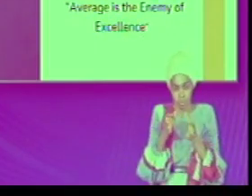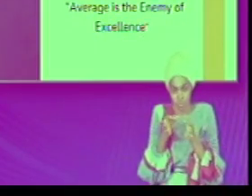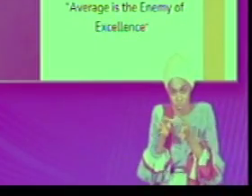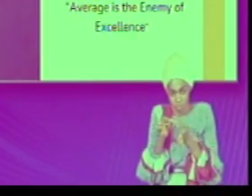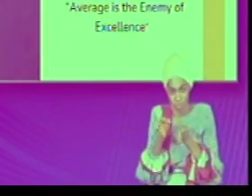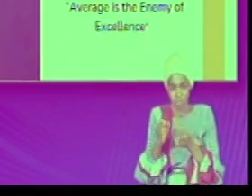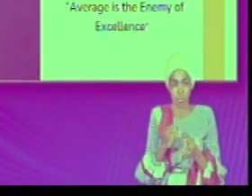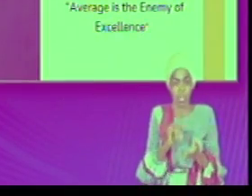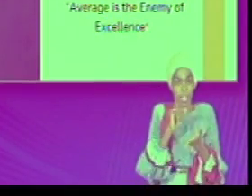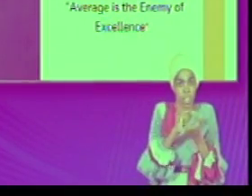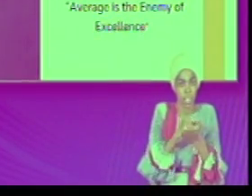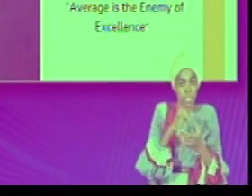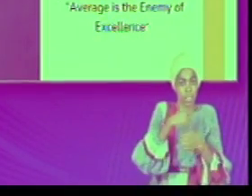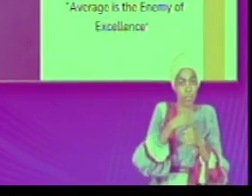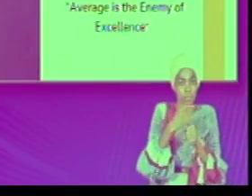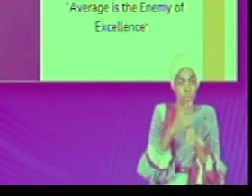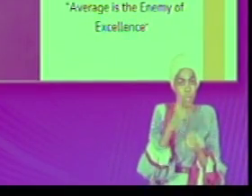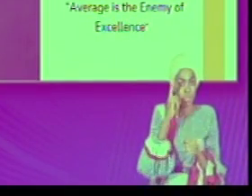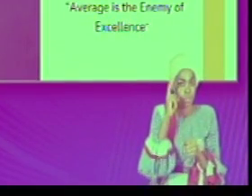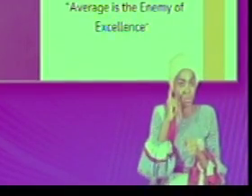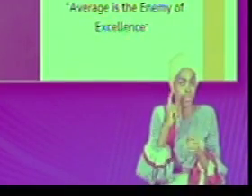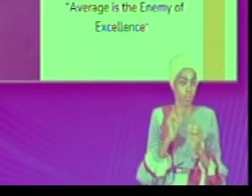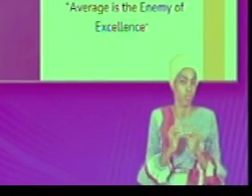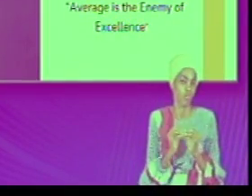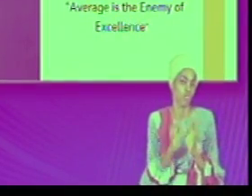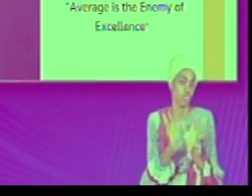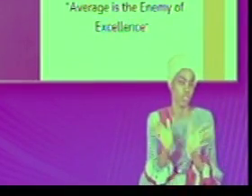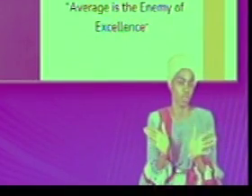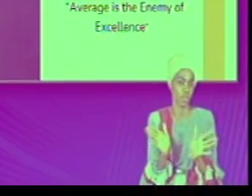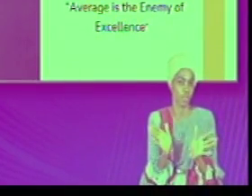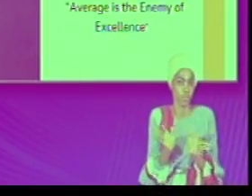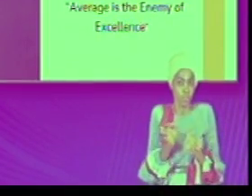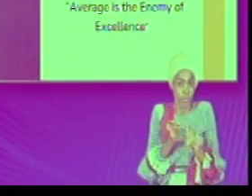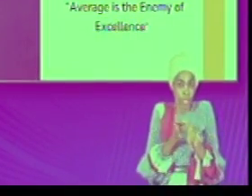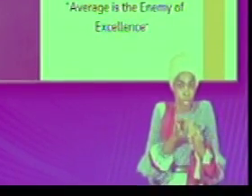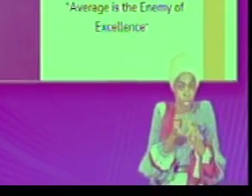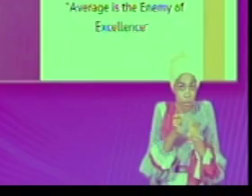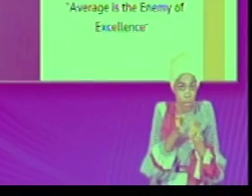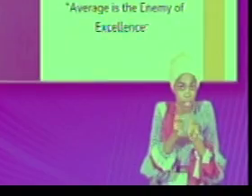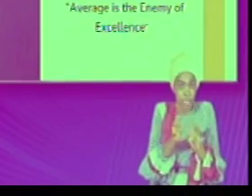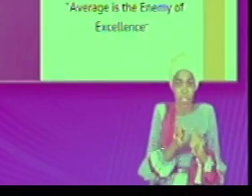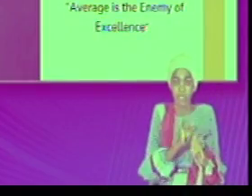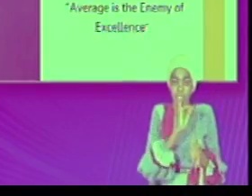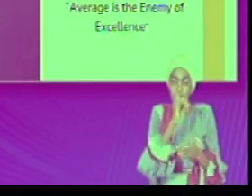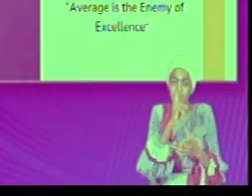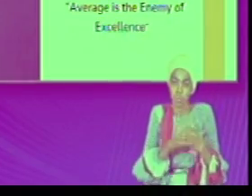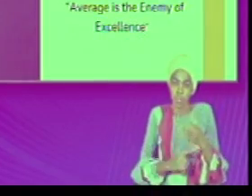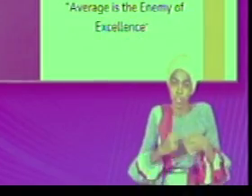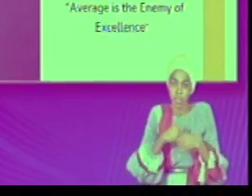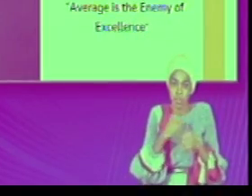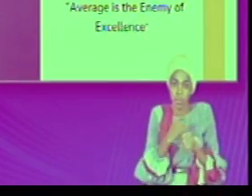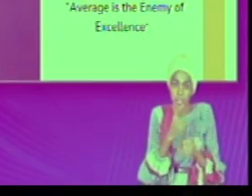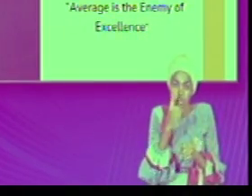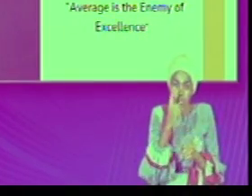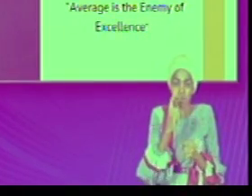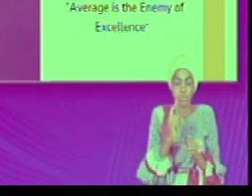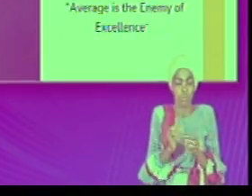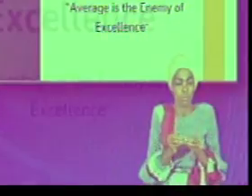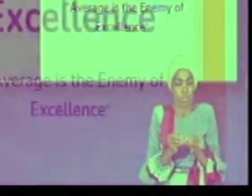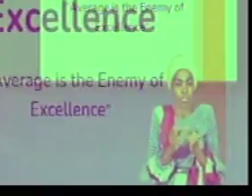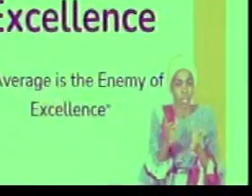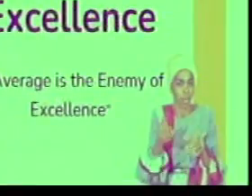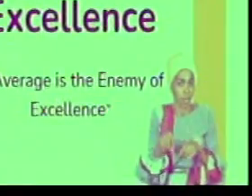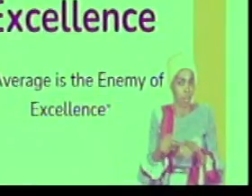makes you shine. Detailing is what makes you shine. You know, And as you think about excellence,